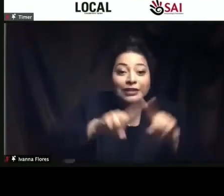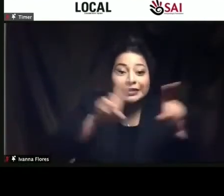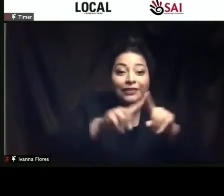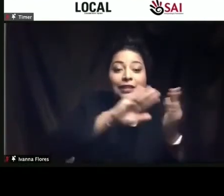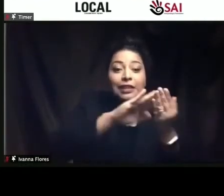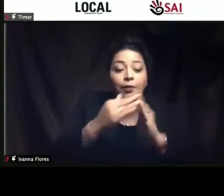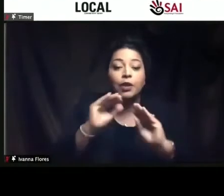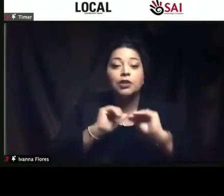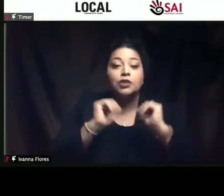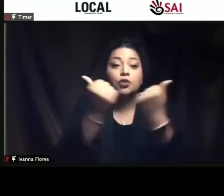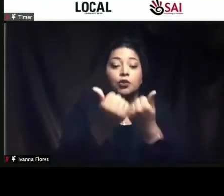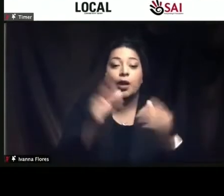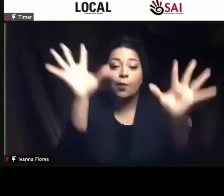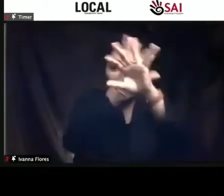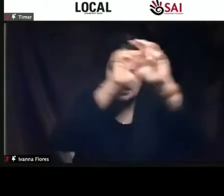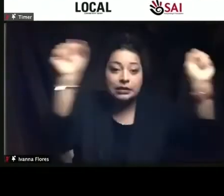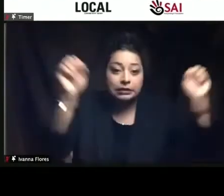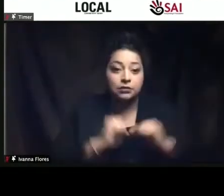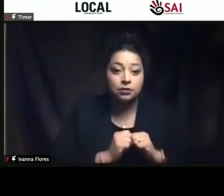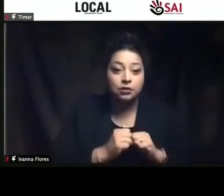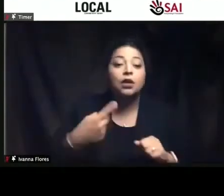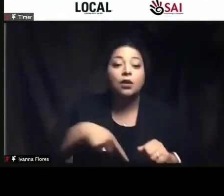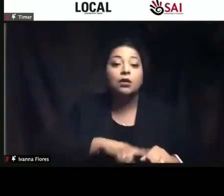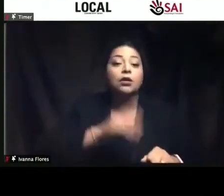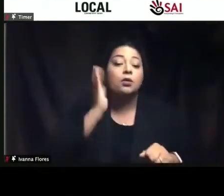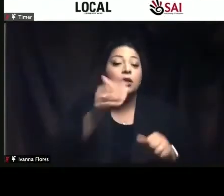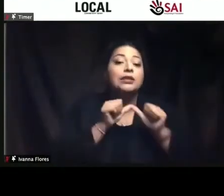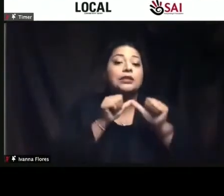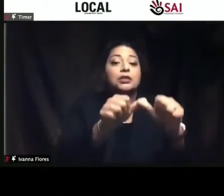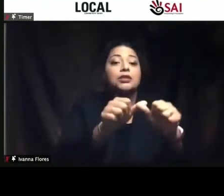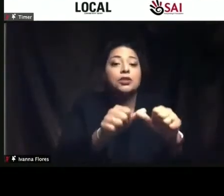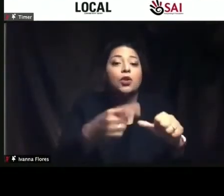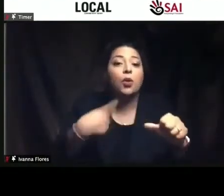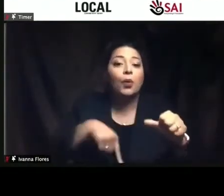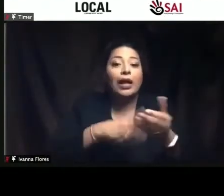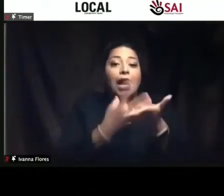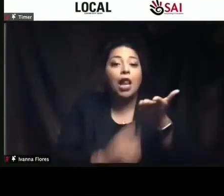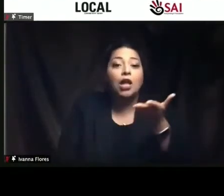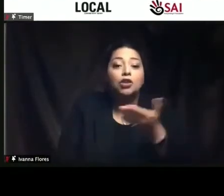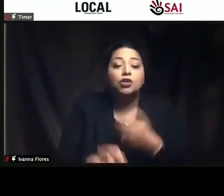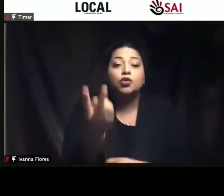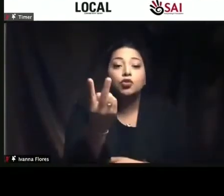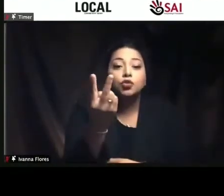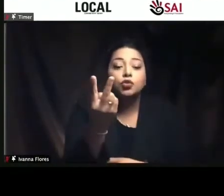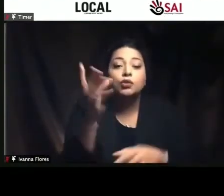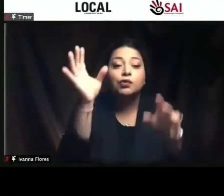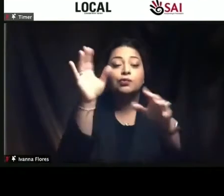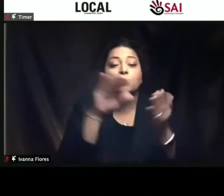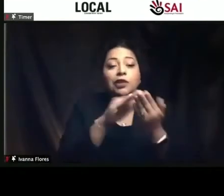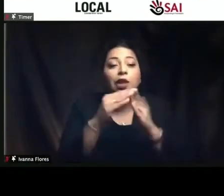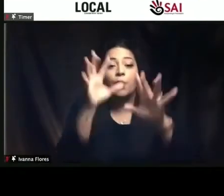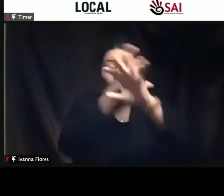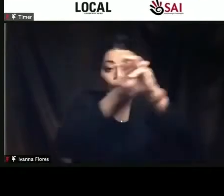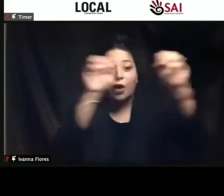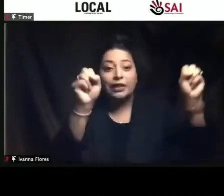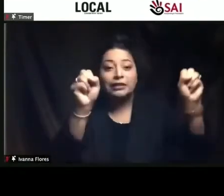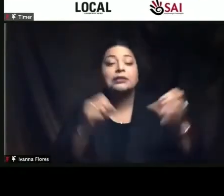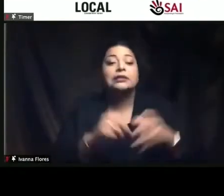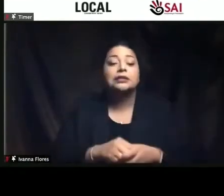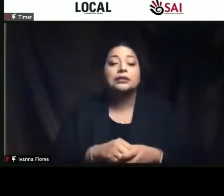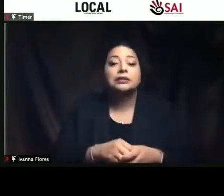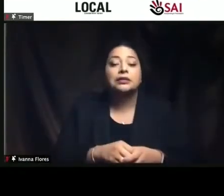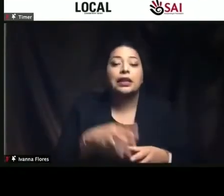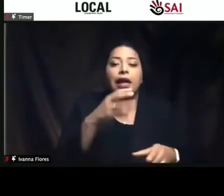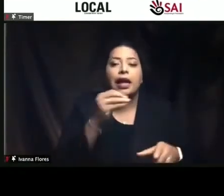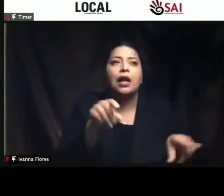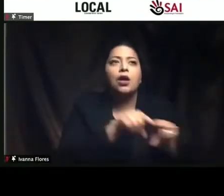Association Presidents. We continue to know that we have lost two of our neighborhood association presidents here within Eastwood Village and